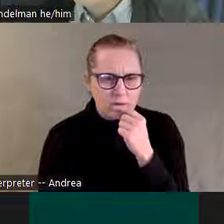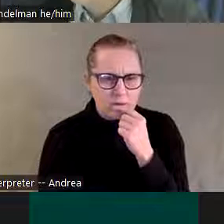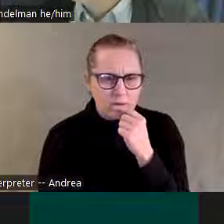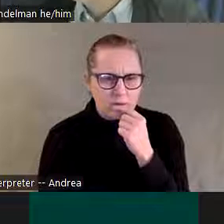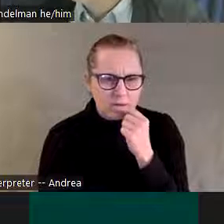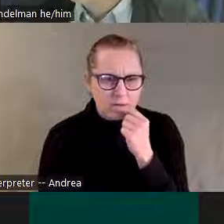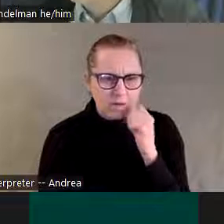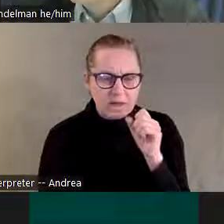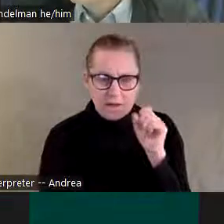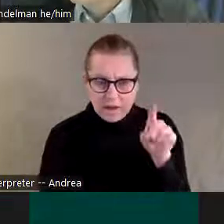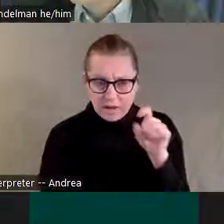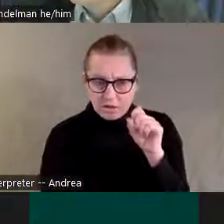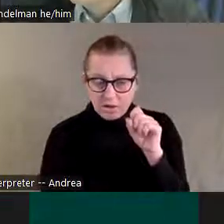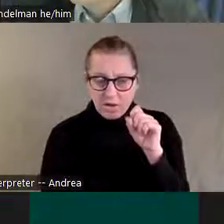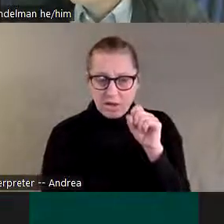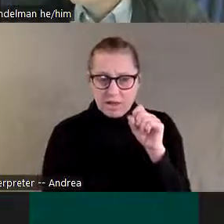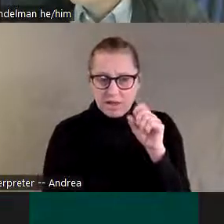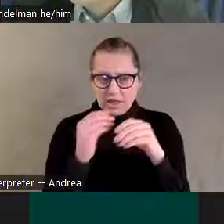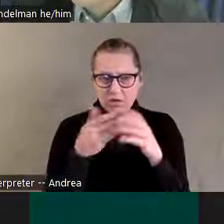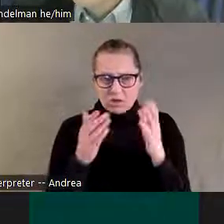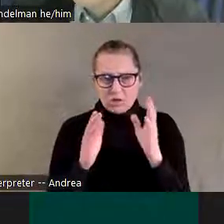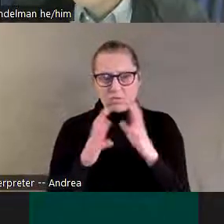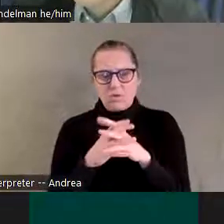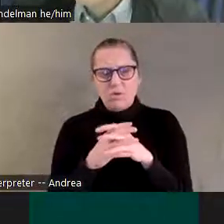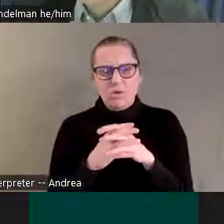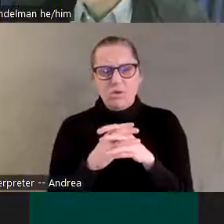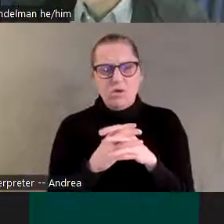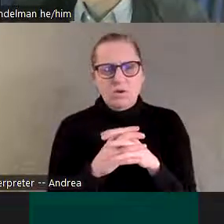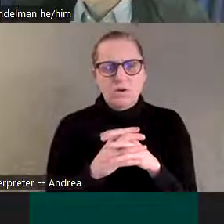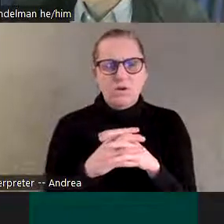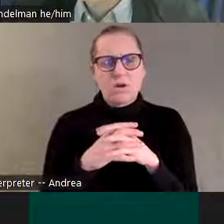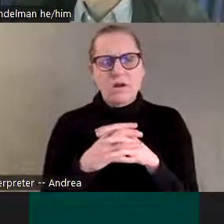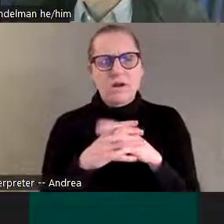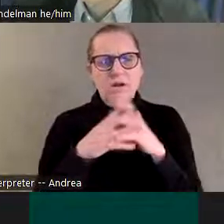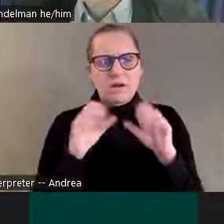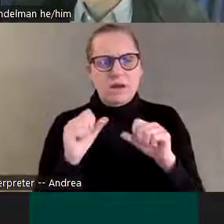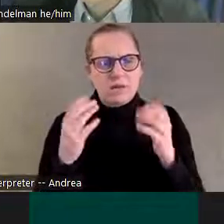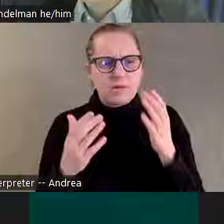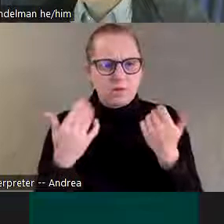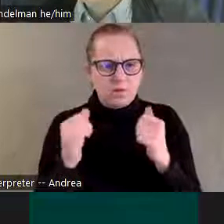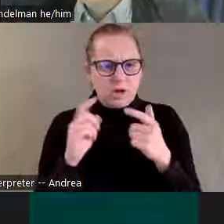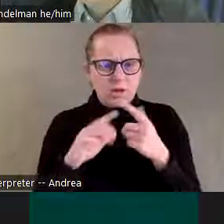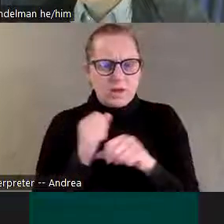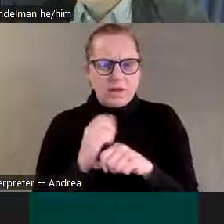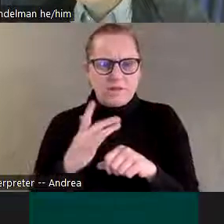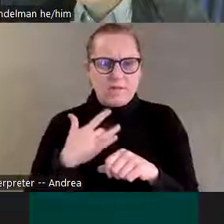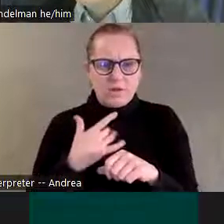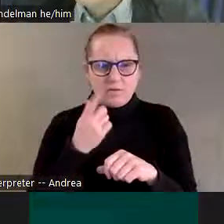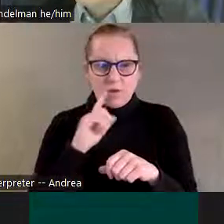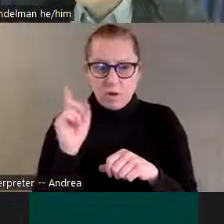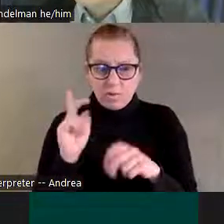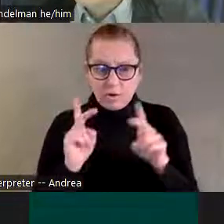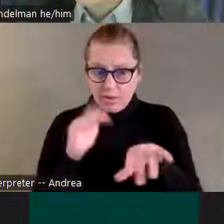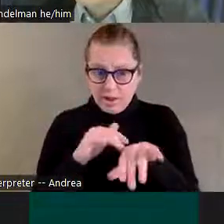can I ask, sort of just generally, can I maybe try to get a sense of where people are at